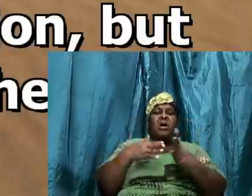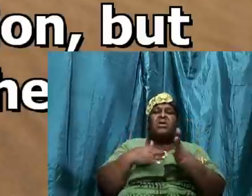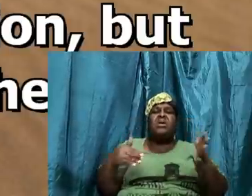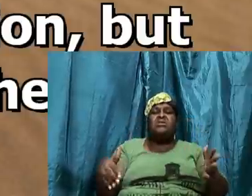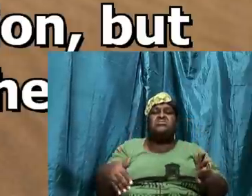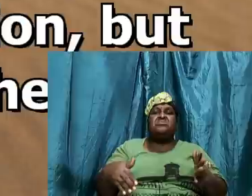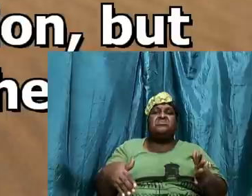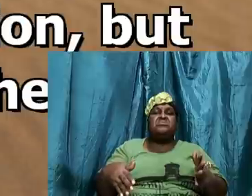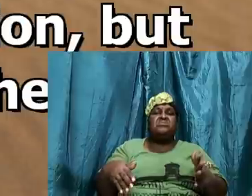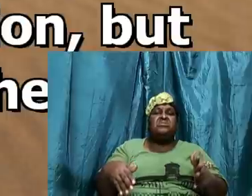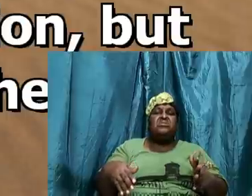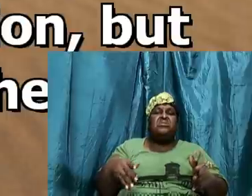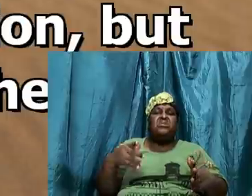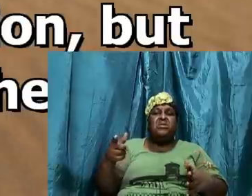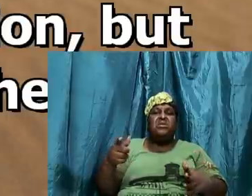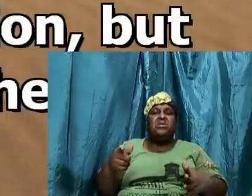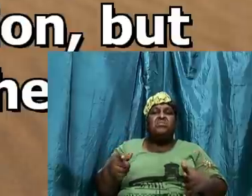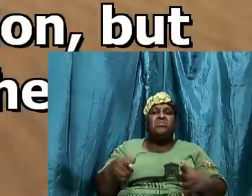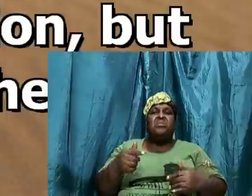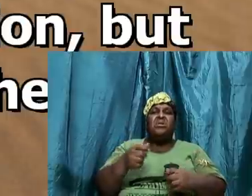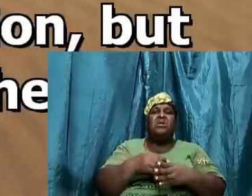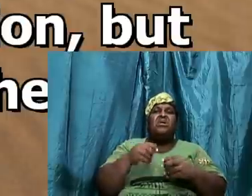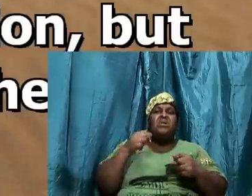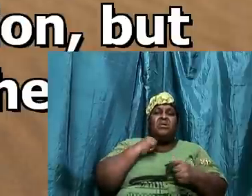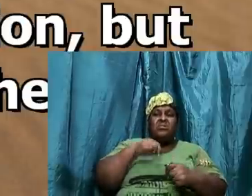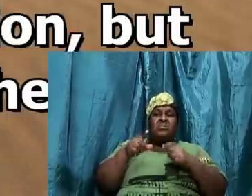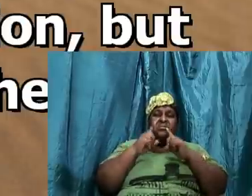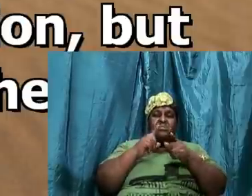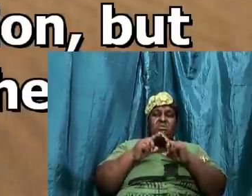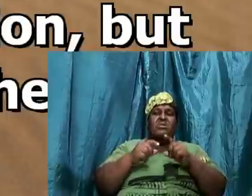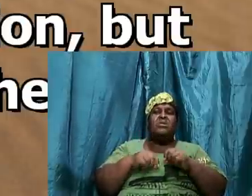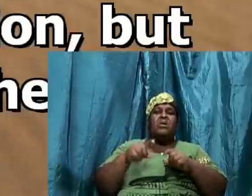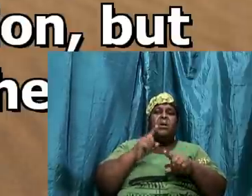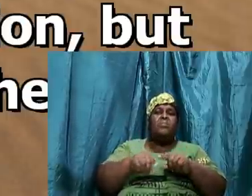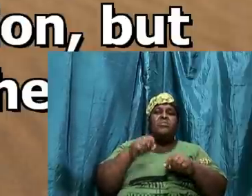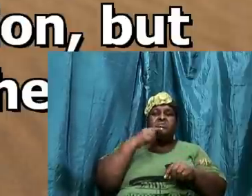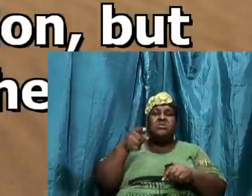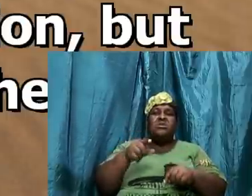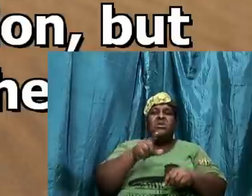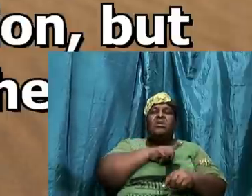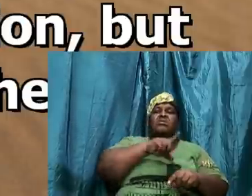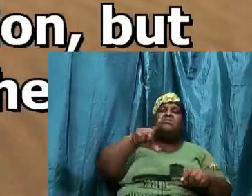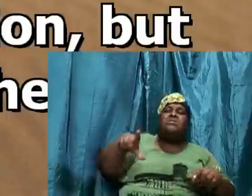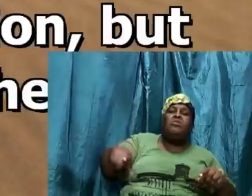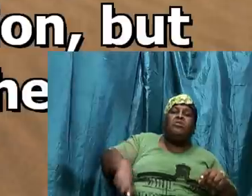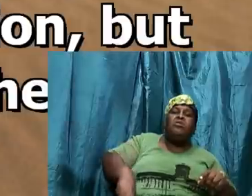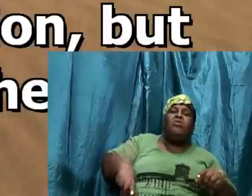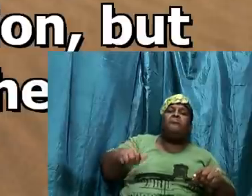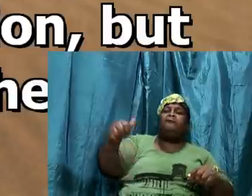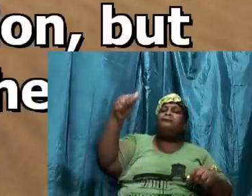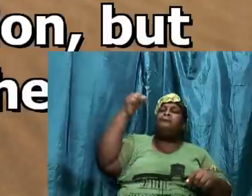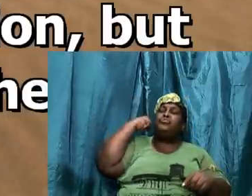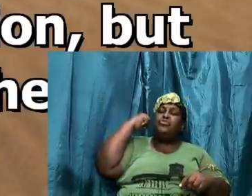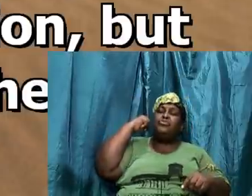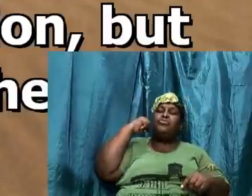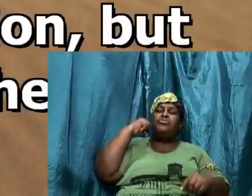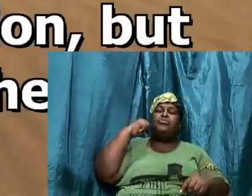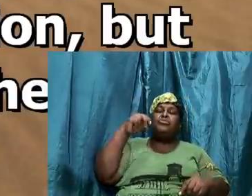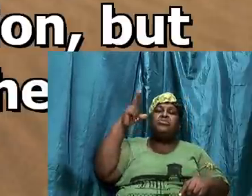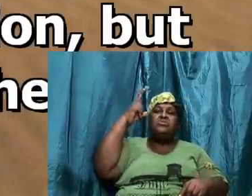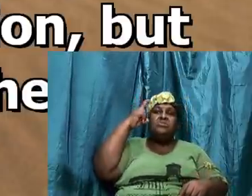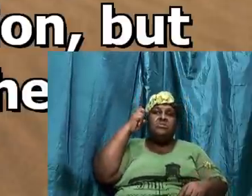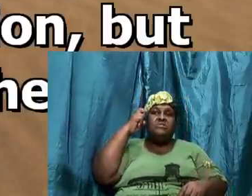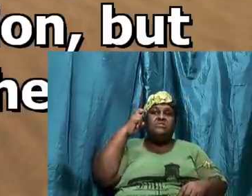bring against him railing accusation, but said, the Lord rebuke thee.